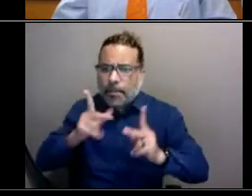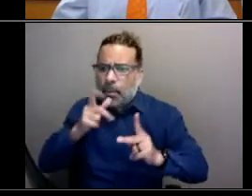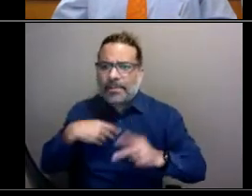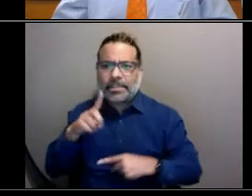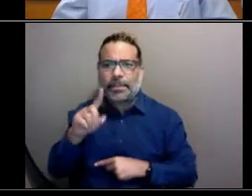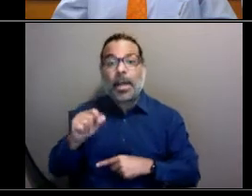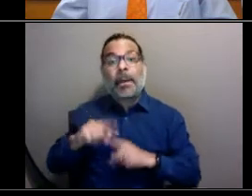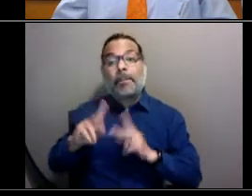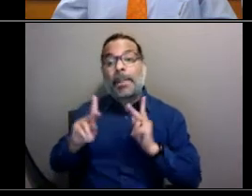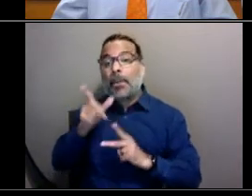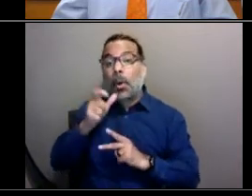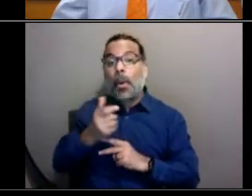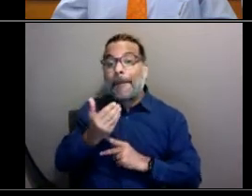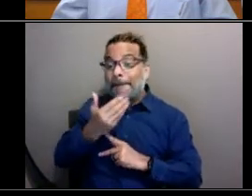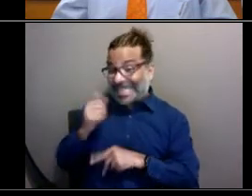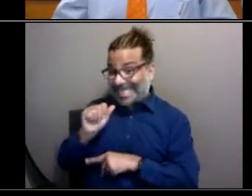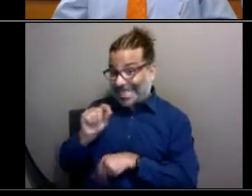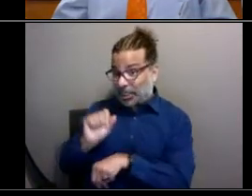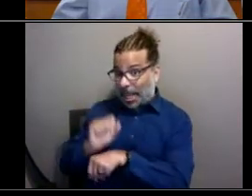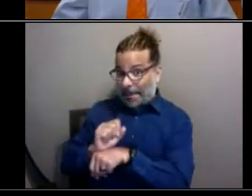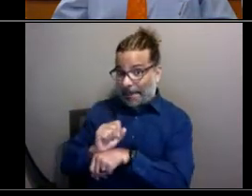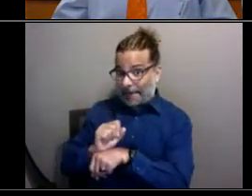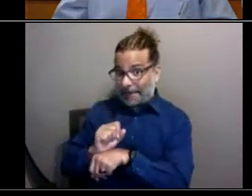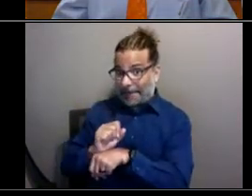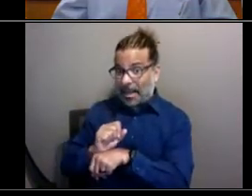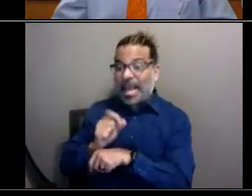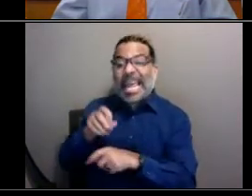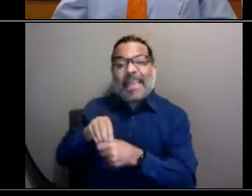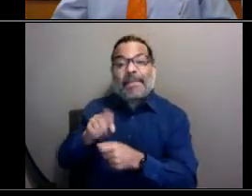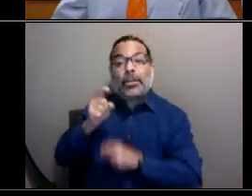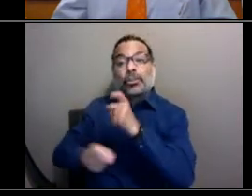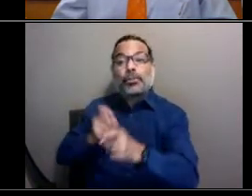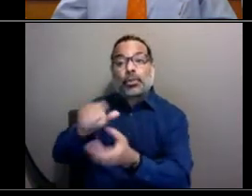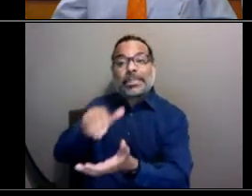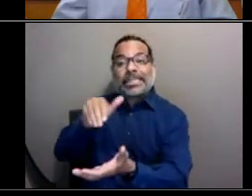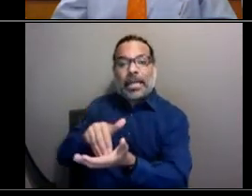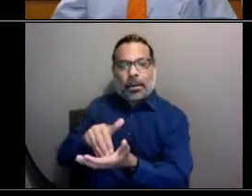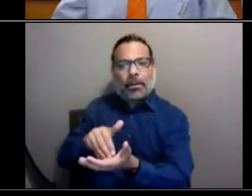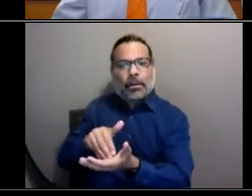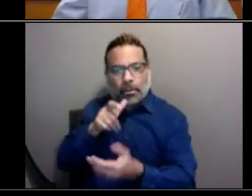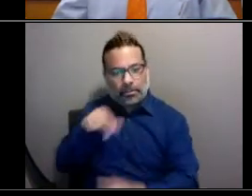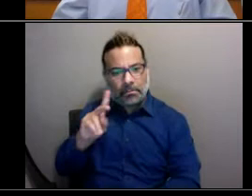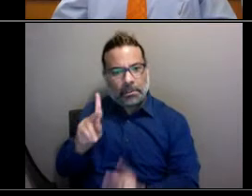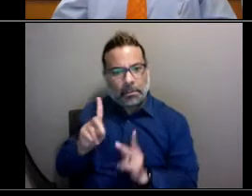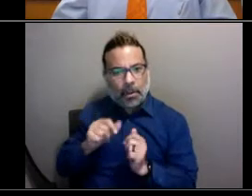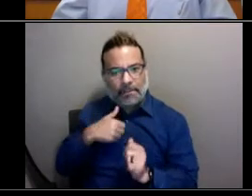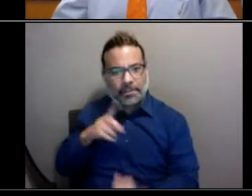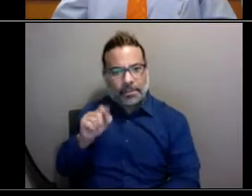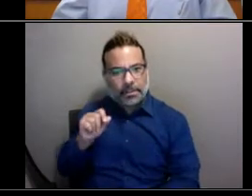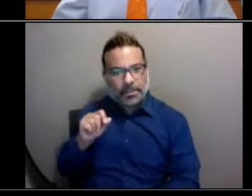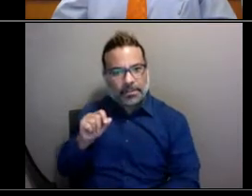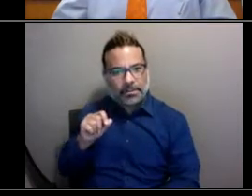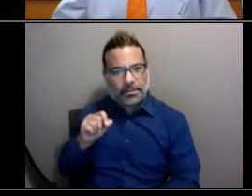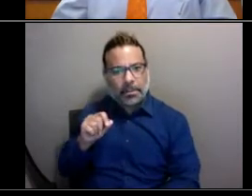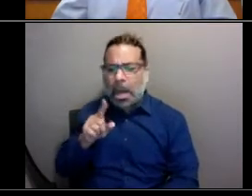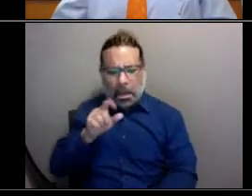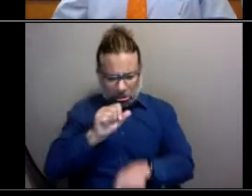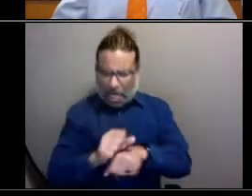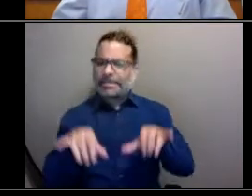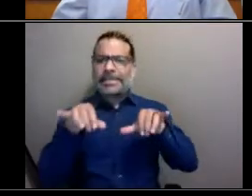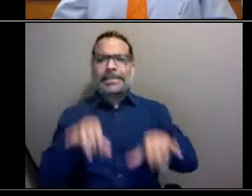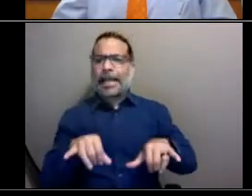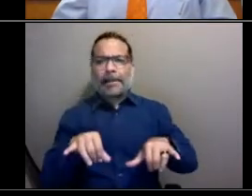people who were best at the job in the distribution center were people with disabilities. And it didn't change the job, certainly